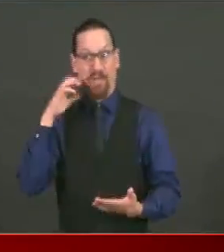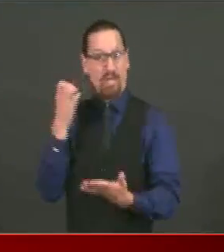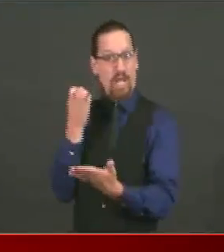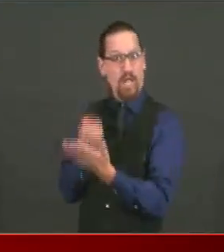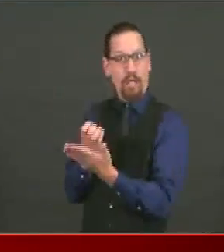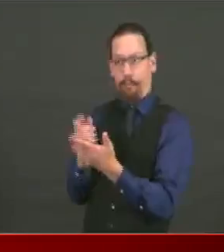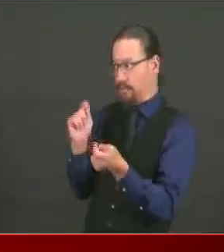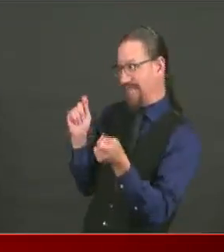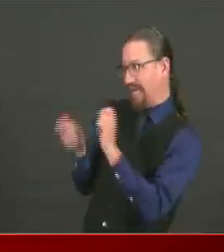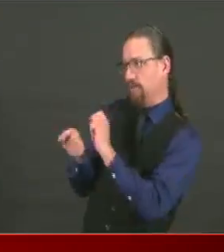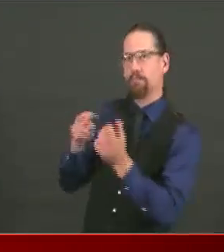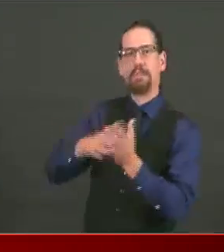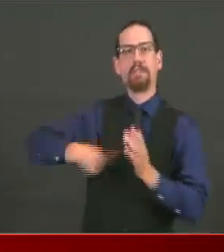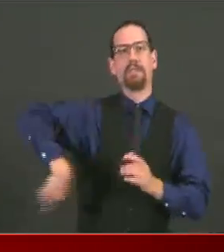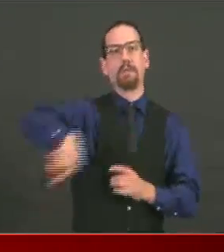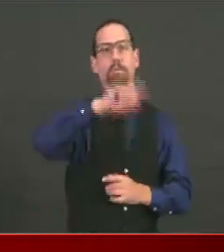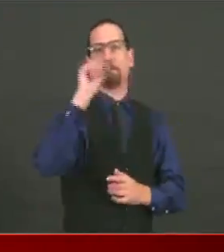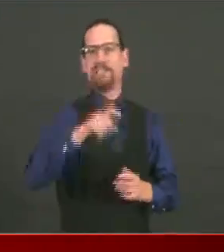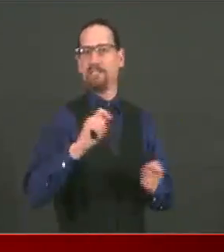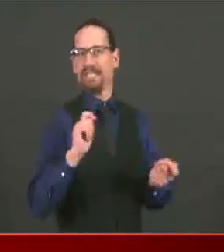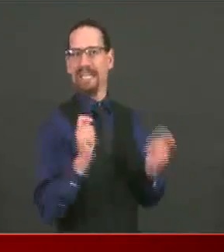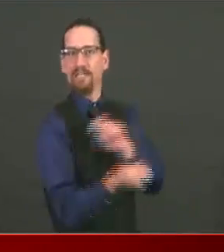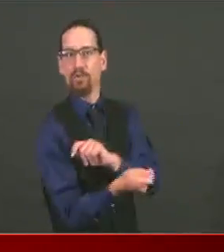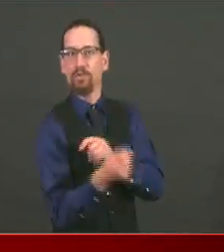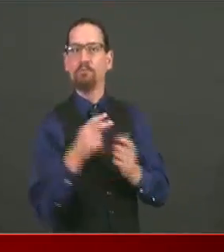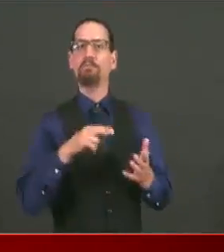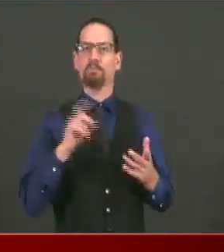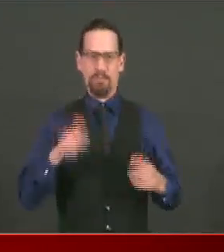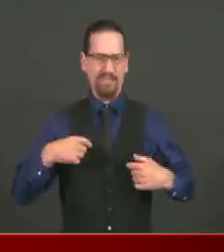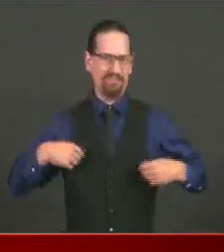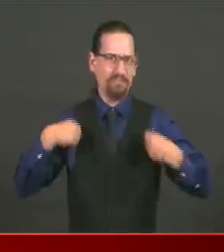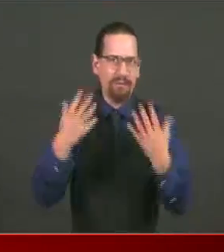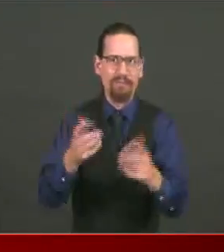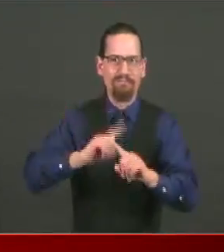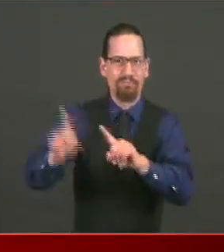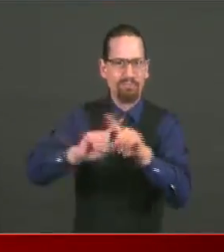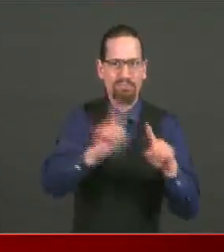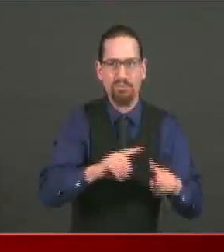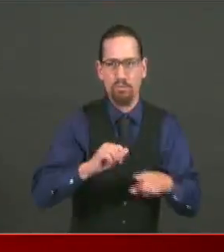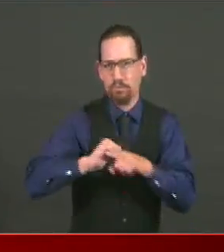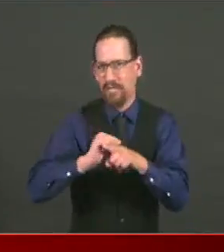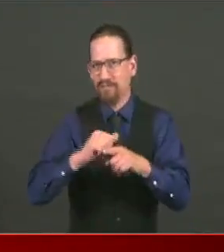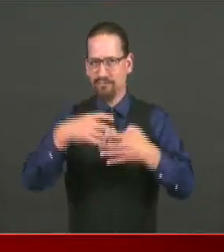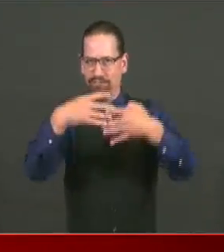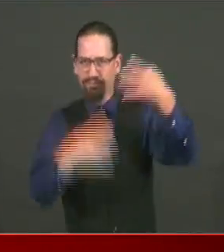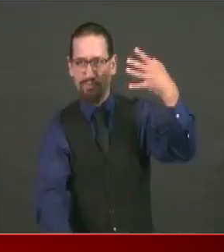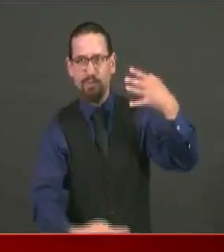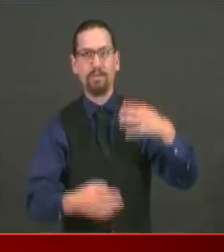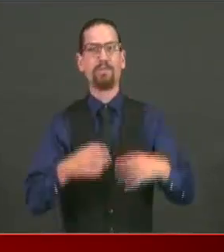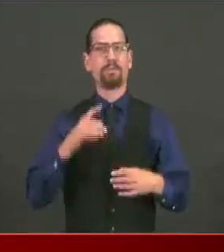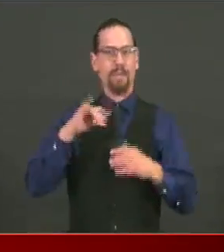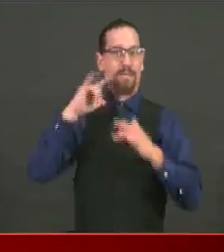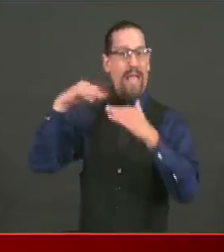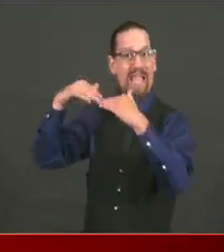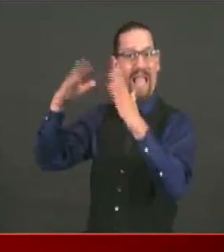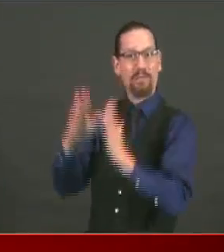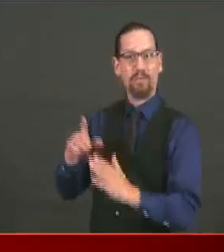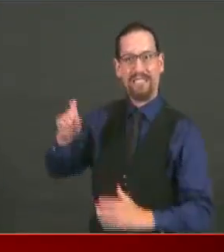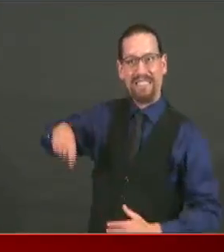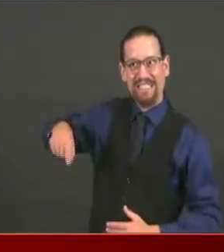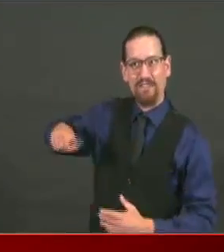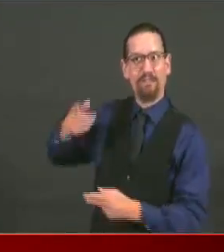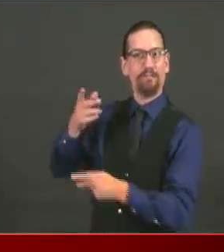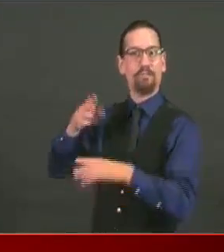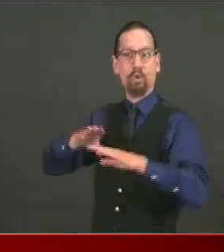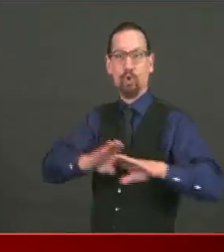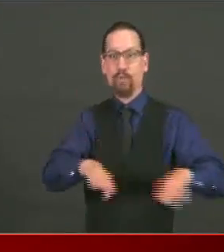And let's provide the support to people that they need, like housing, like childcare, like transportation, to actually hold down a good